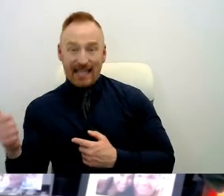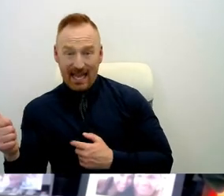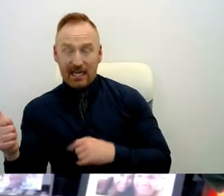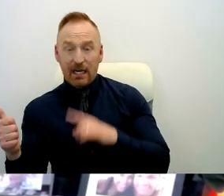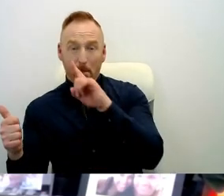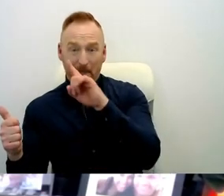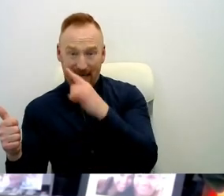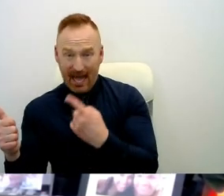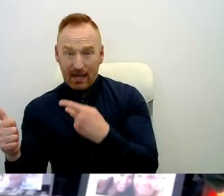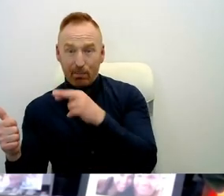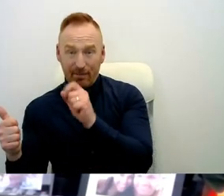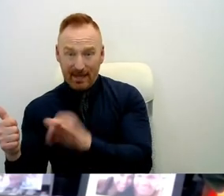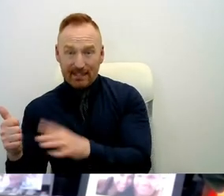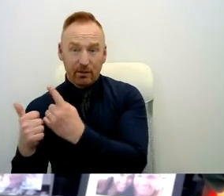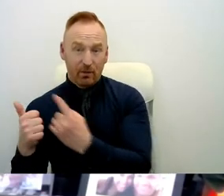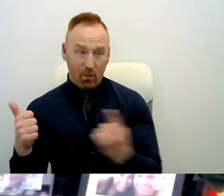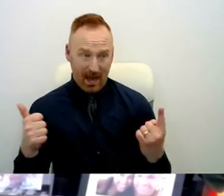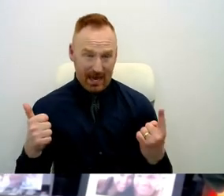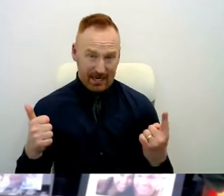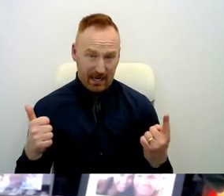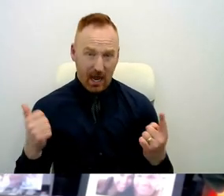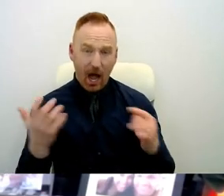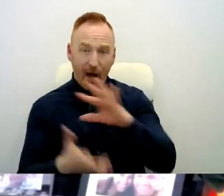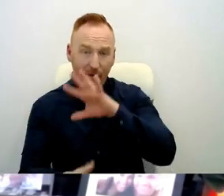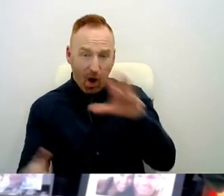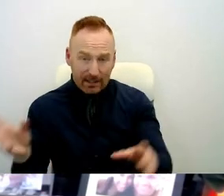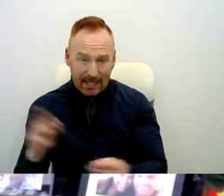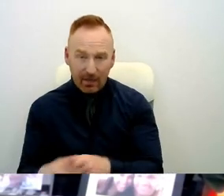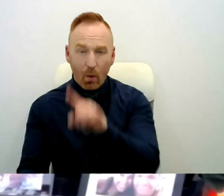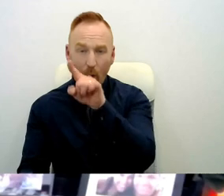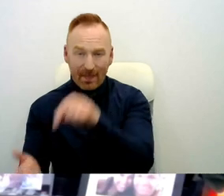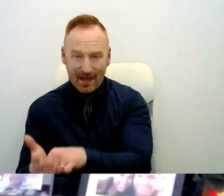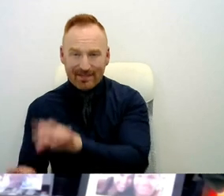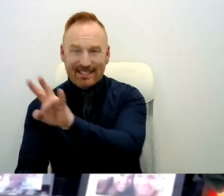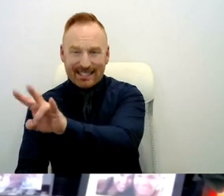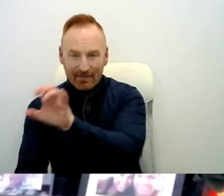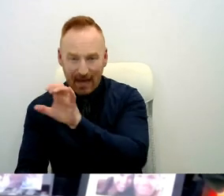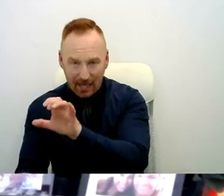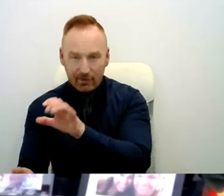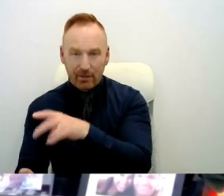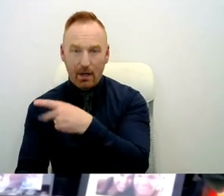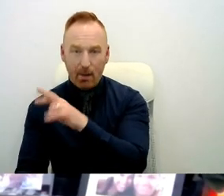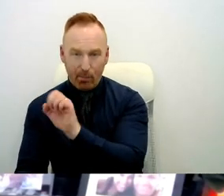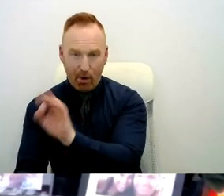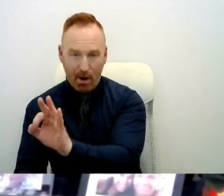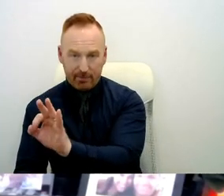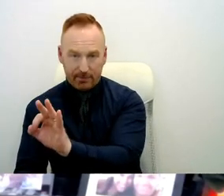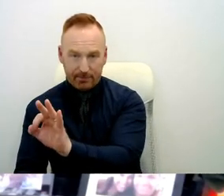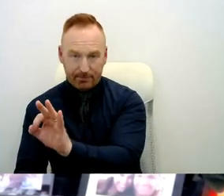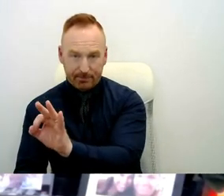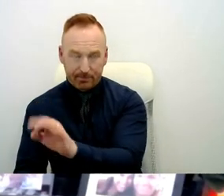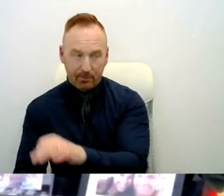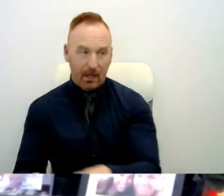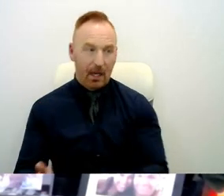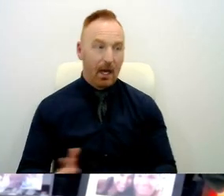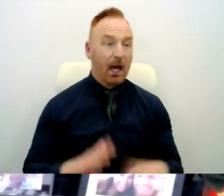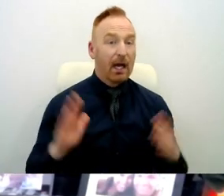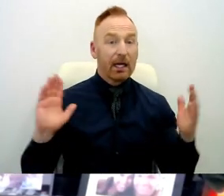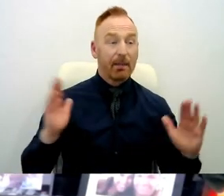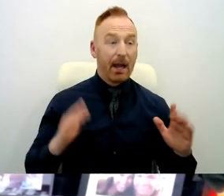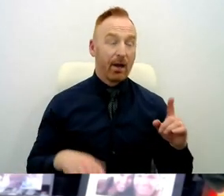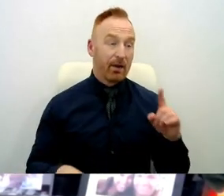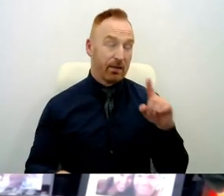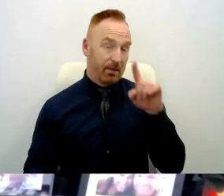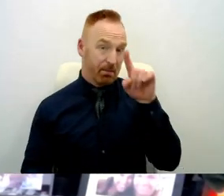the university's 1,700 tenured and tenure-track professors in 2020. For comparison's sake, the